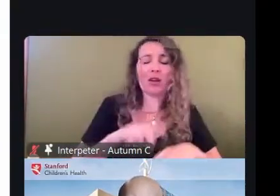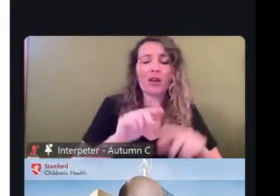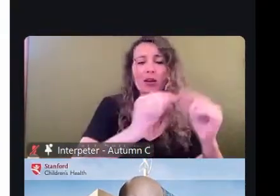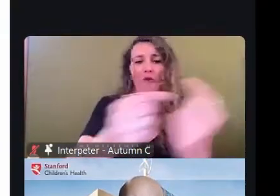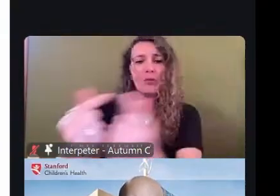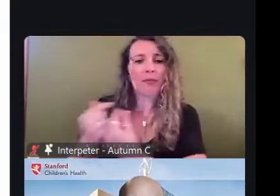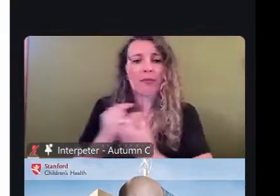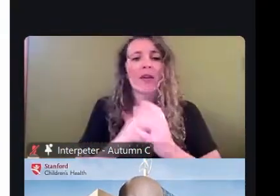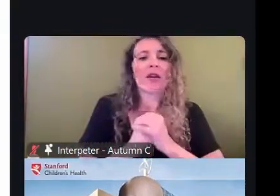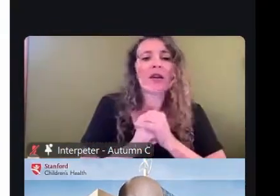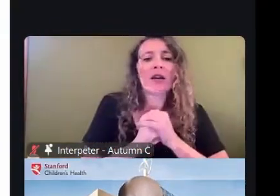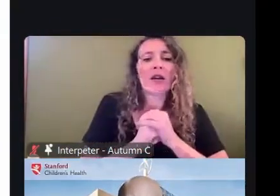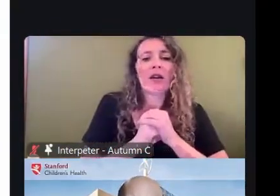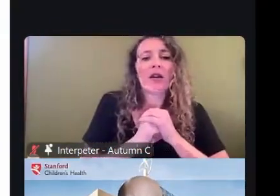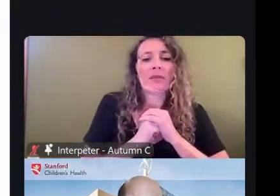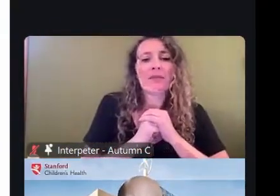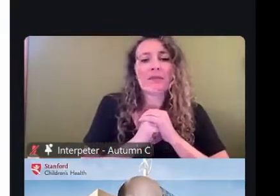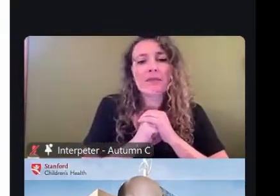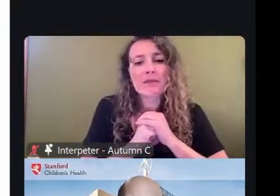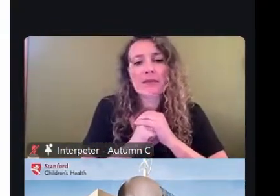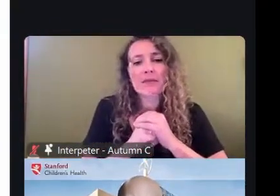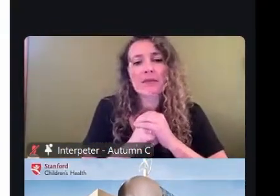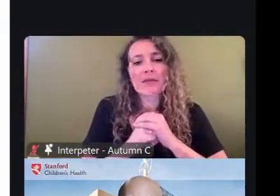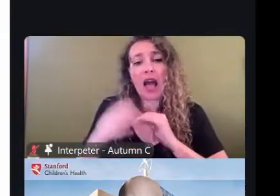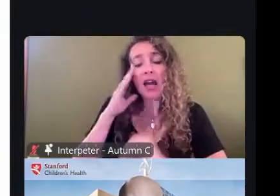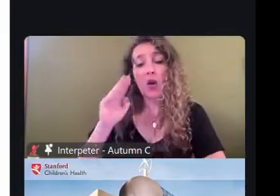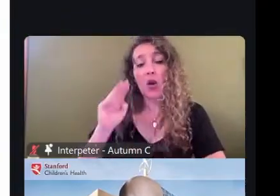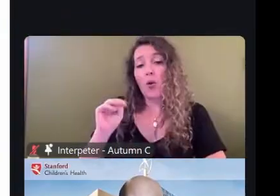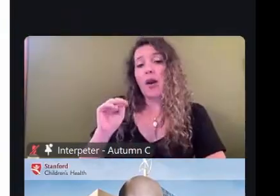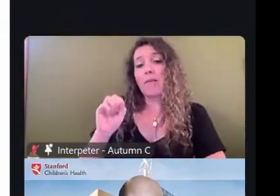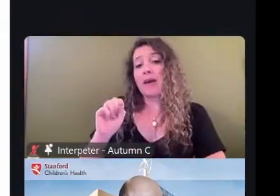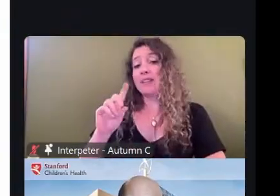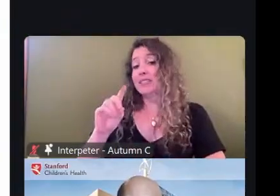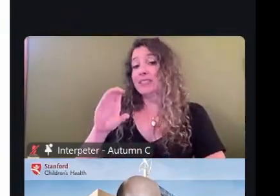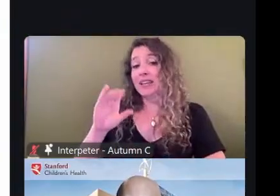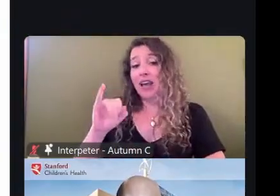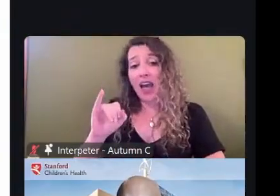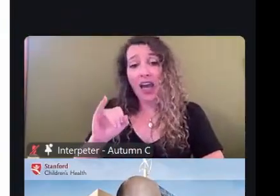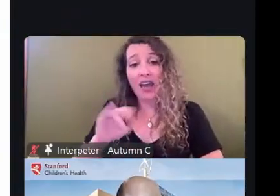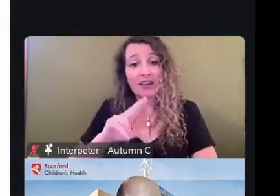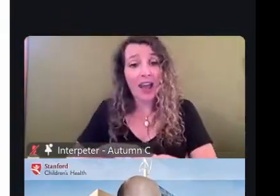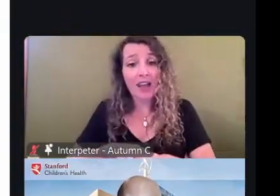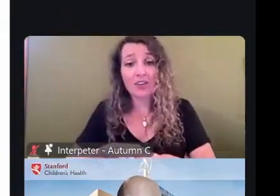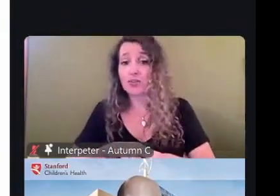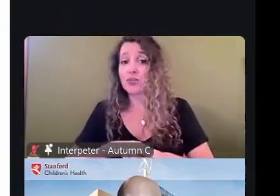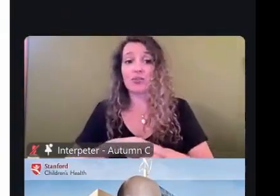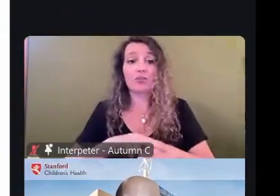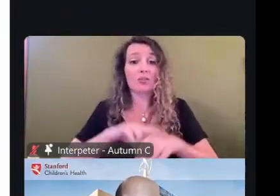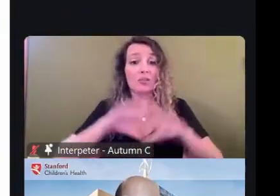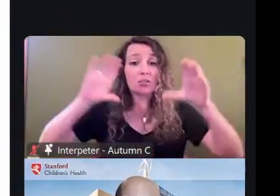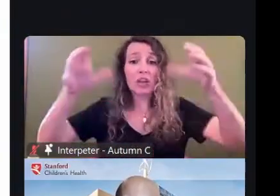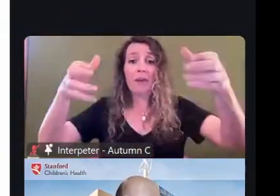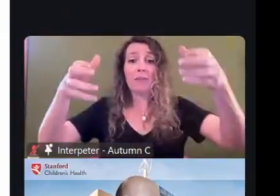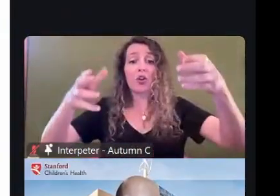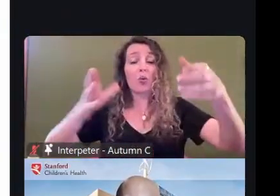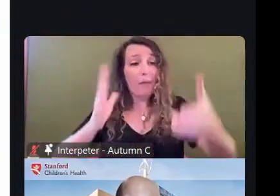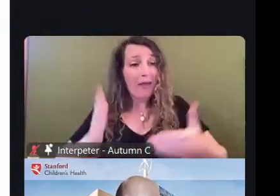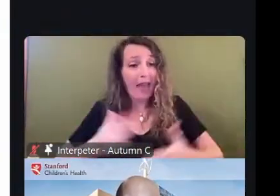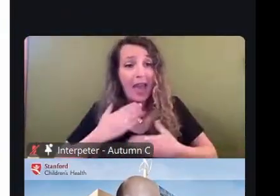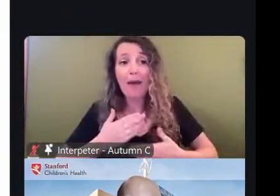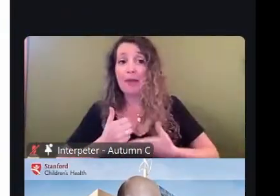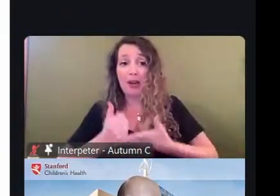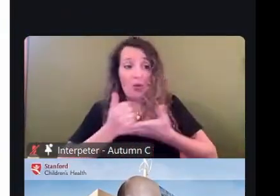or the leadership would be more than excited to help somebody start their own chapter and community at